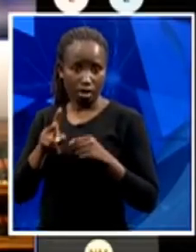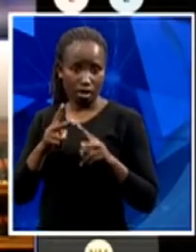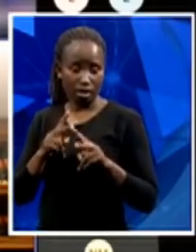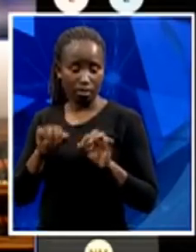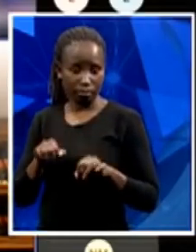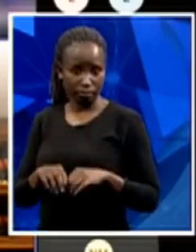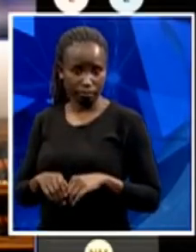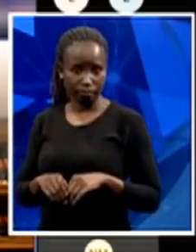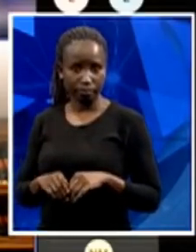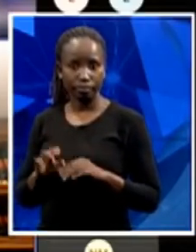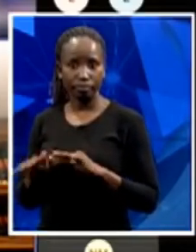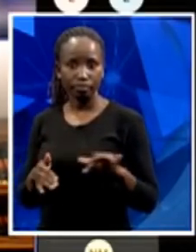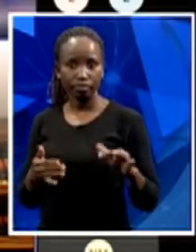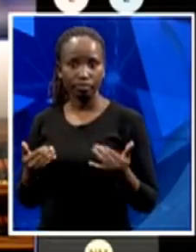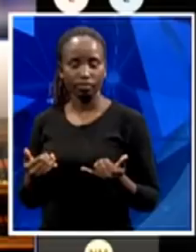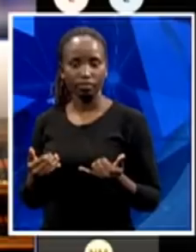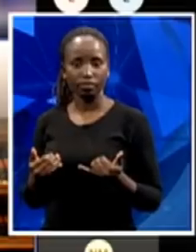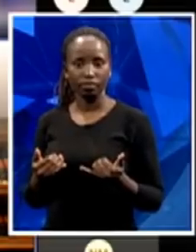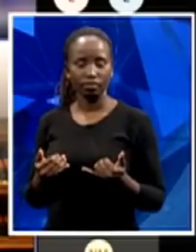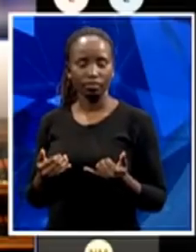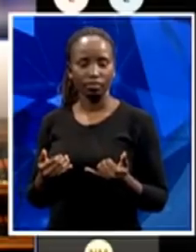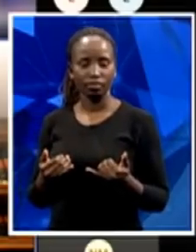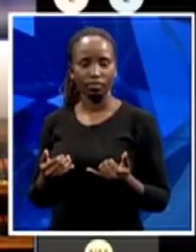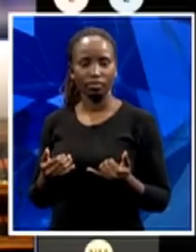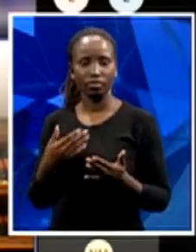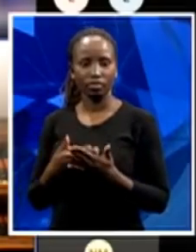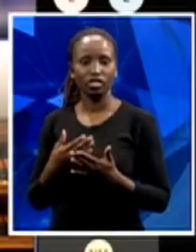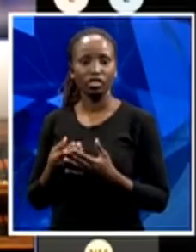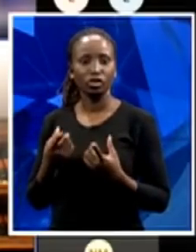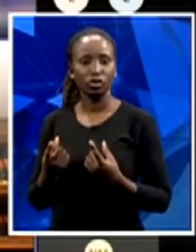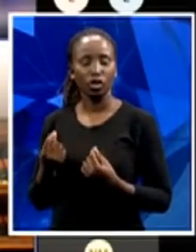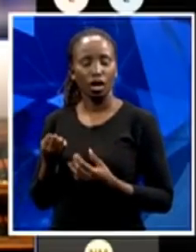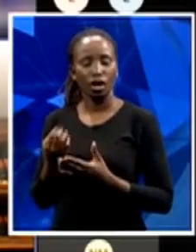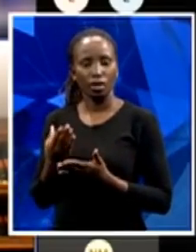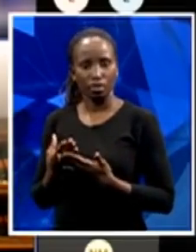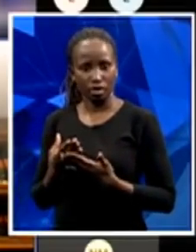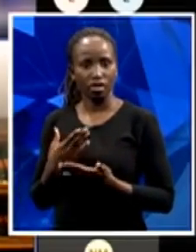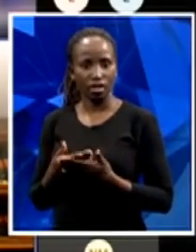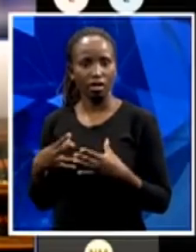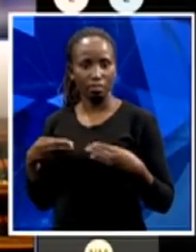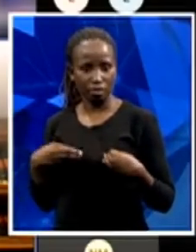the basis of urgency, and it may be necessary to say a few words about urgency.